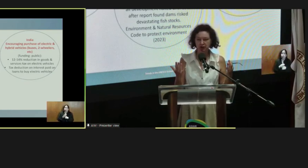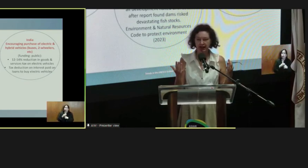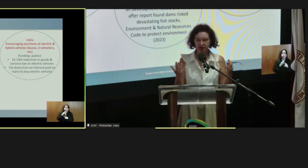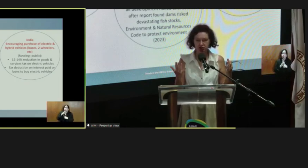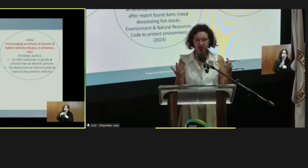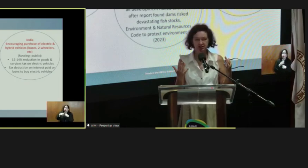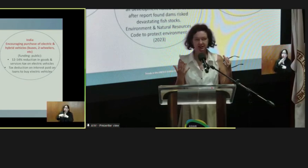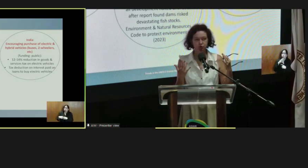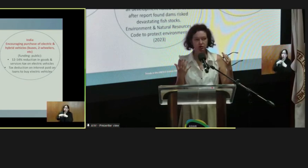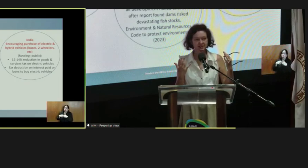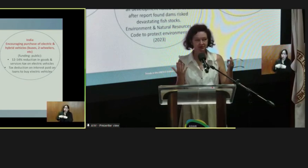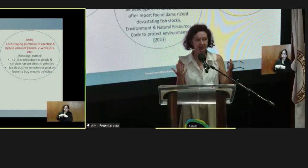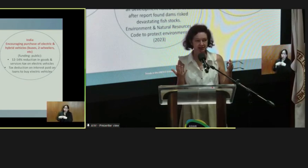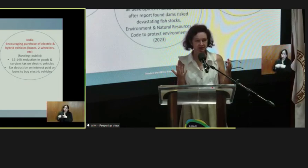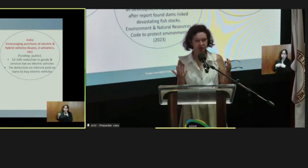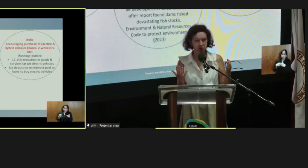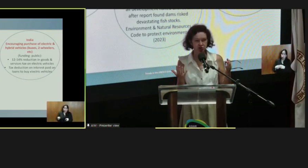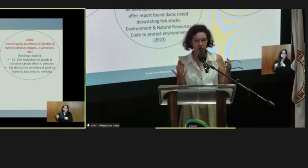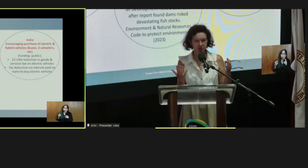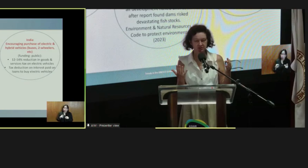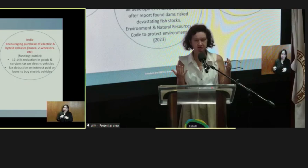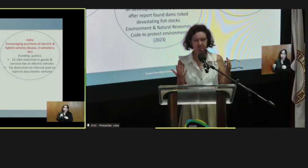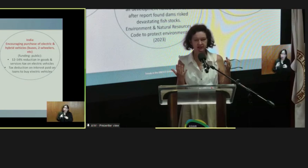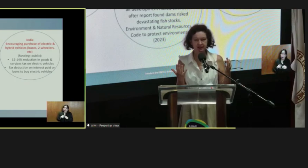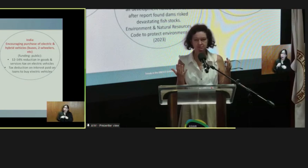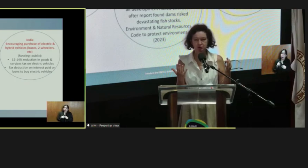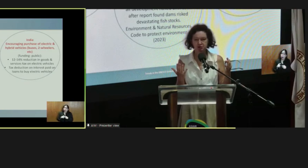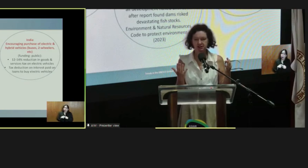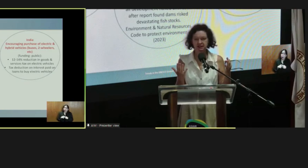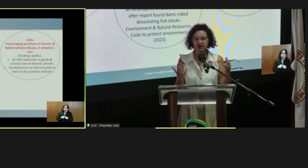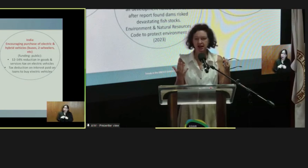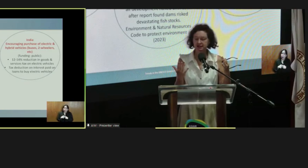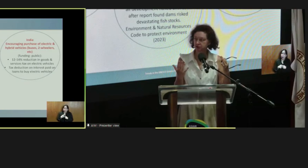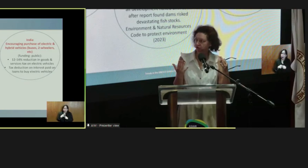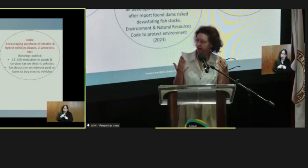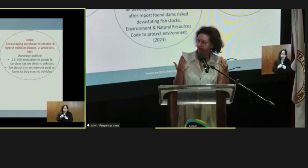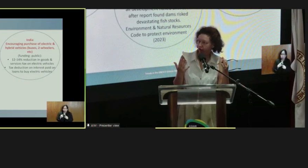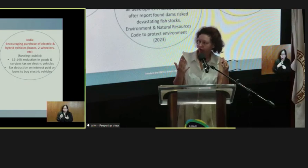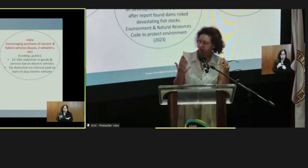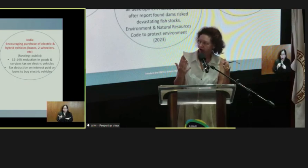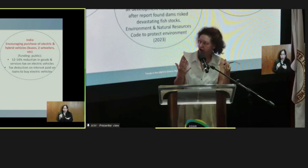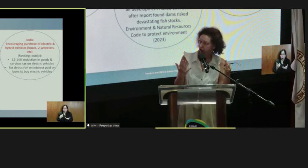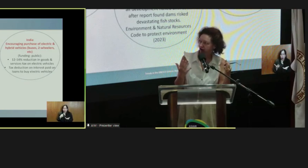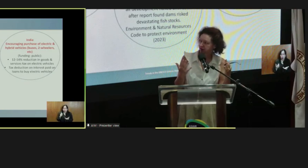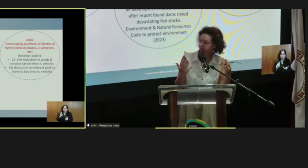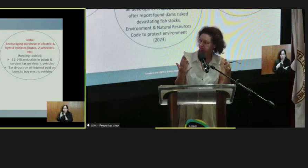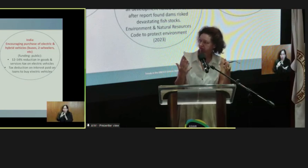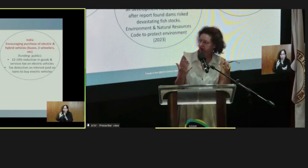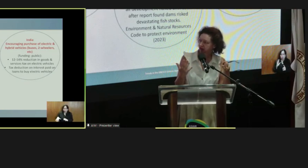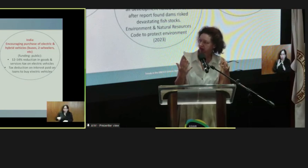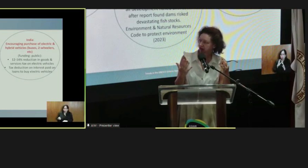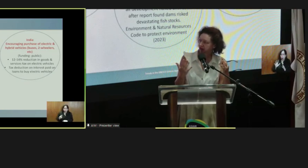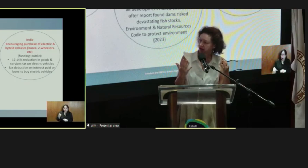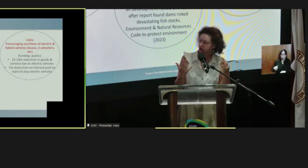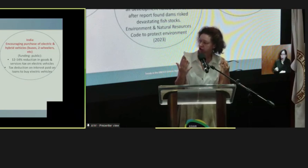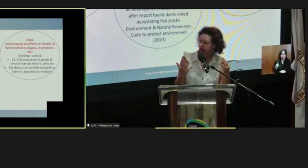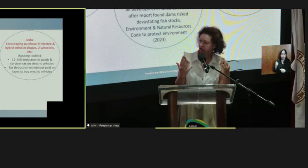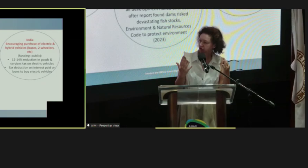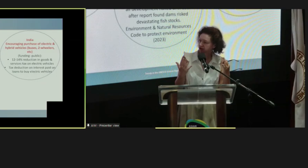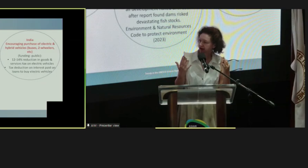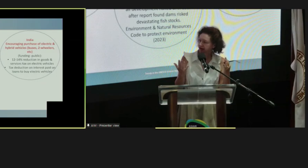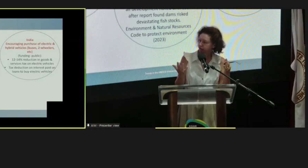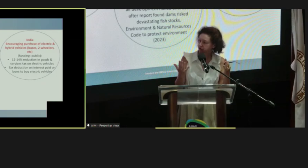a renewable energy, it was devastating fish stocks in Cambodia. And so they have called a moratorium